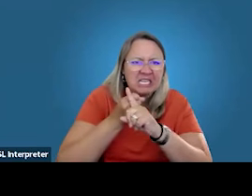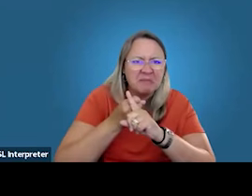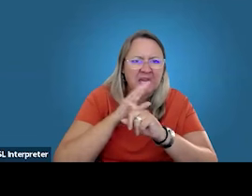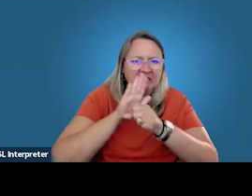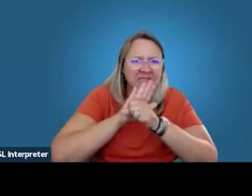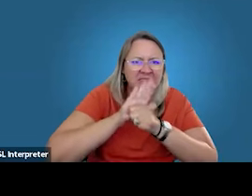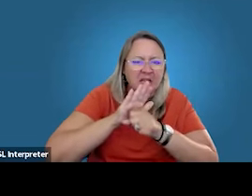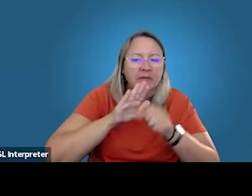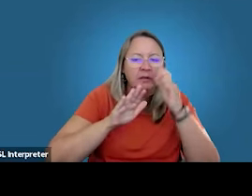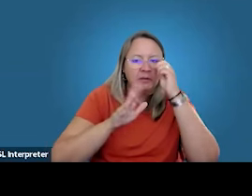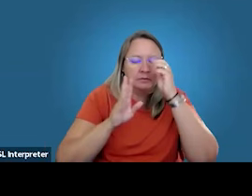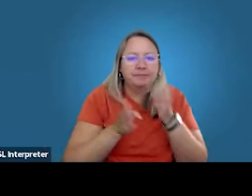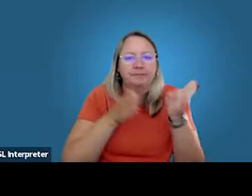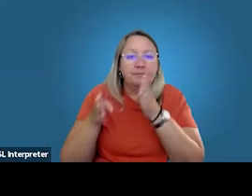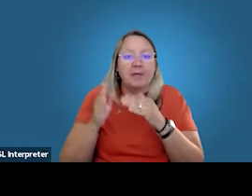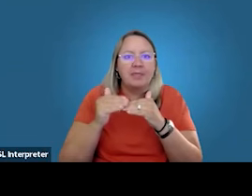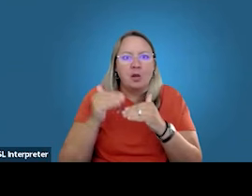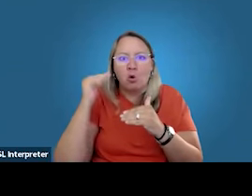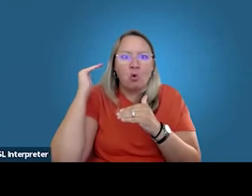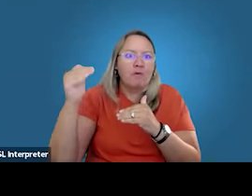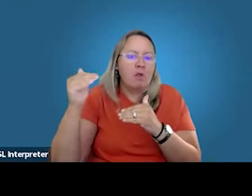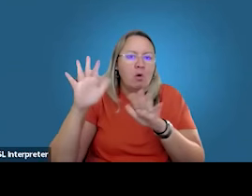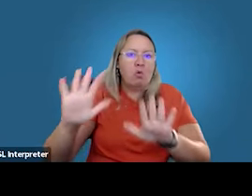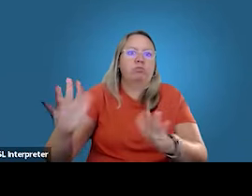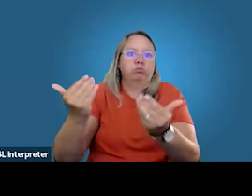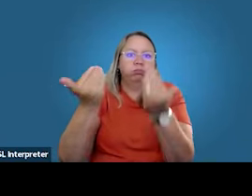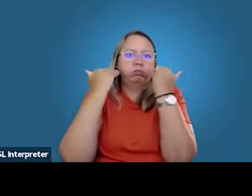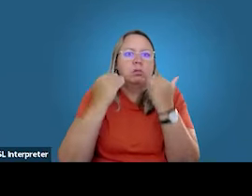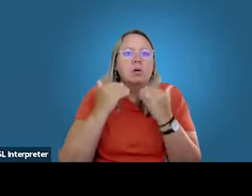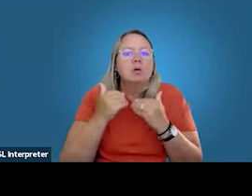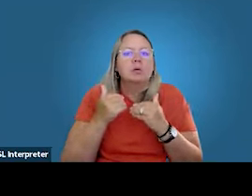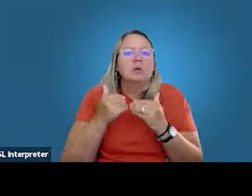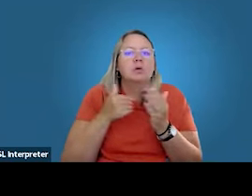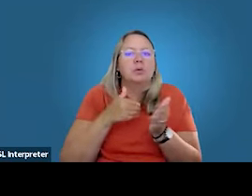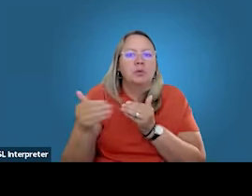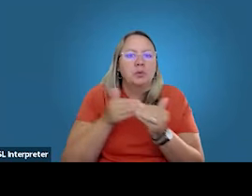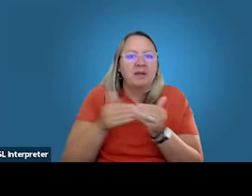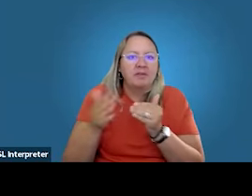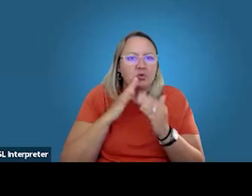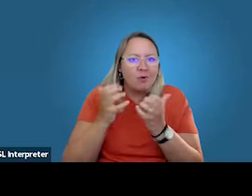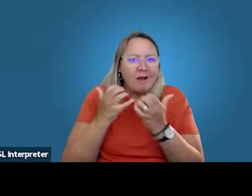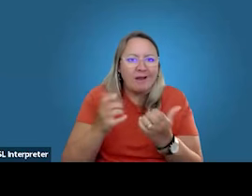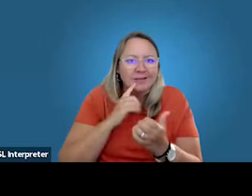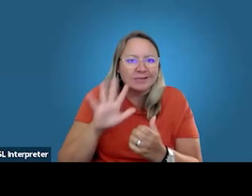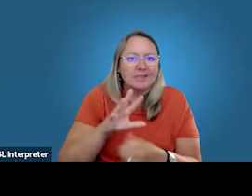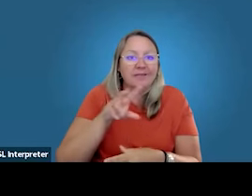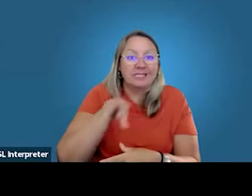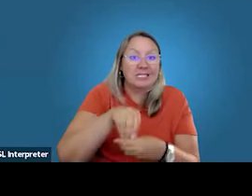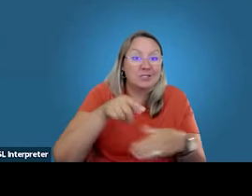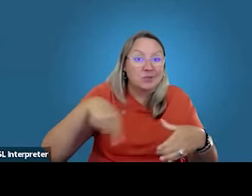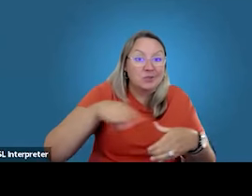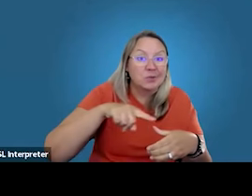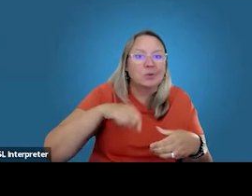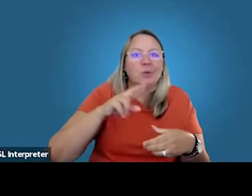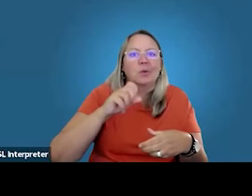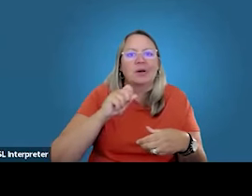why. And the final one is overload, remembering that whoever our communications audience is, whether it's internal, whether it's